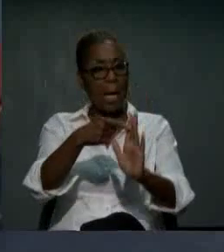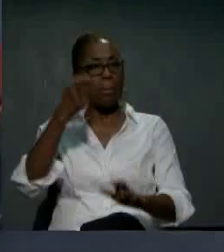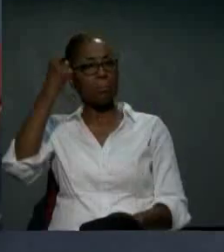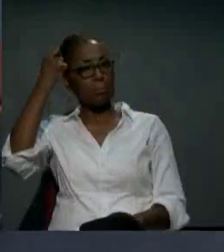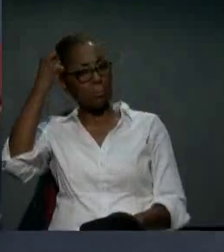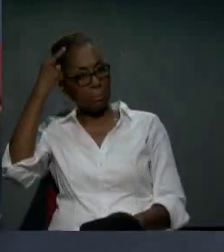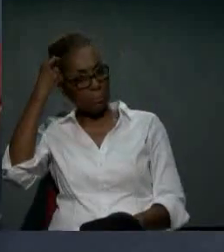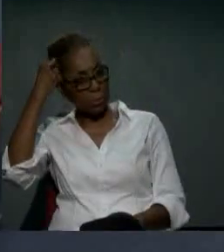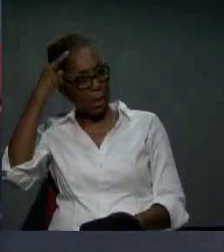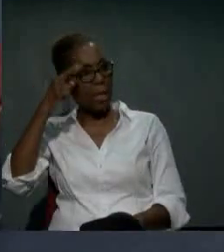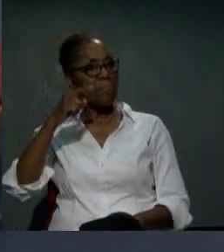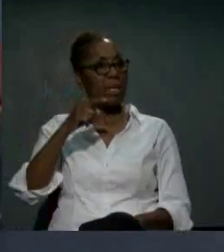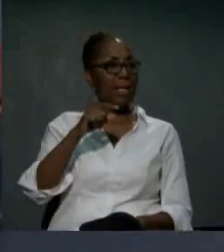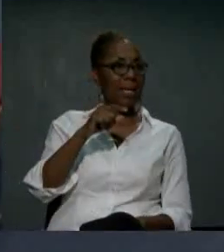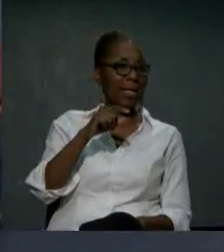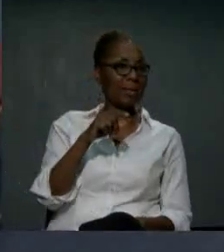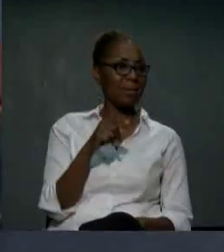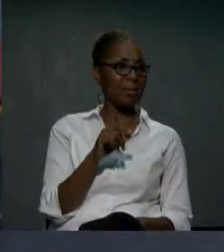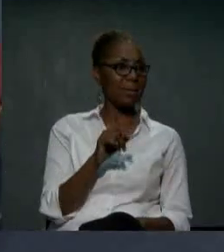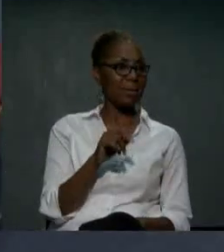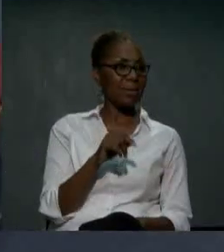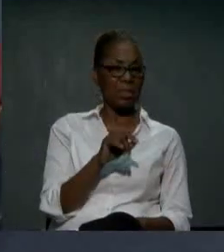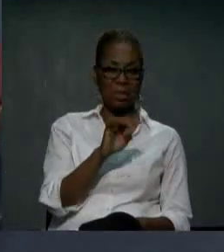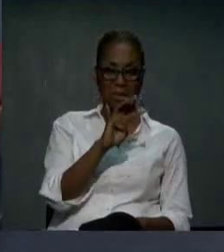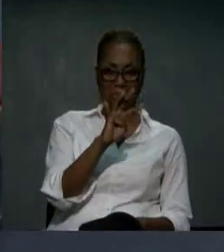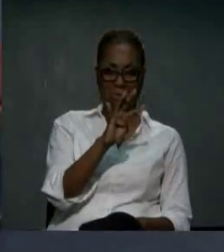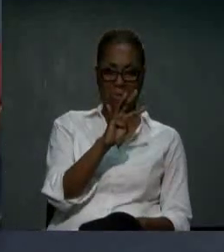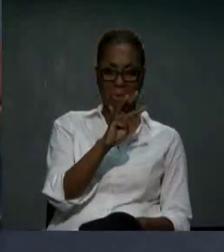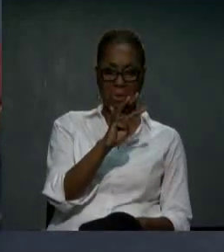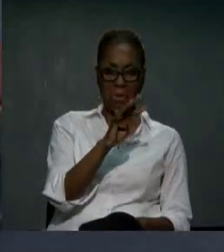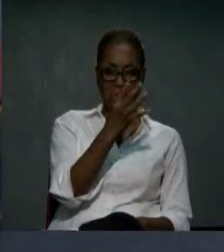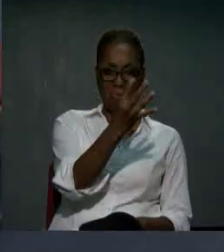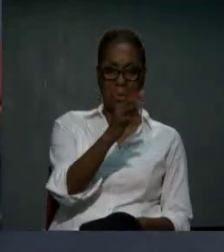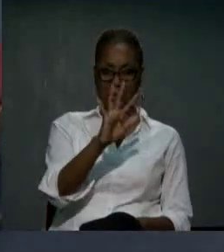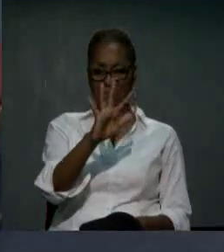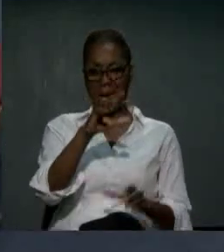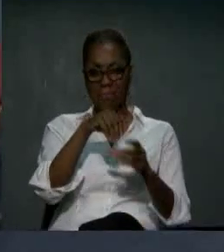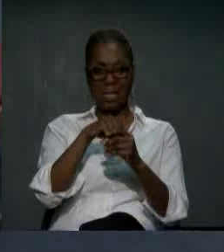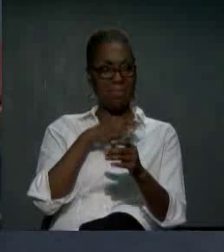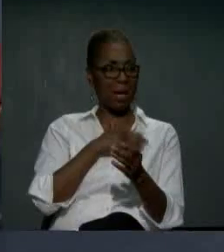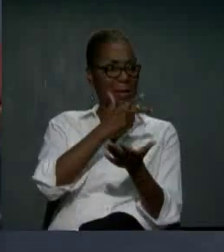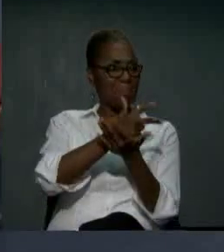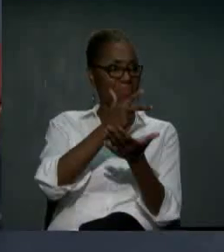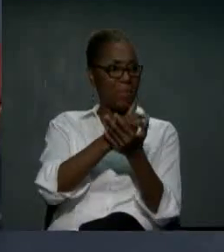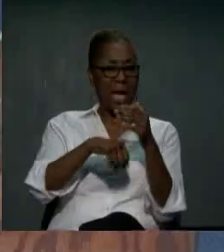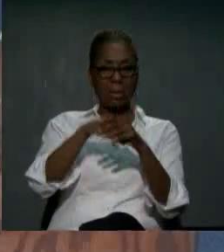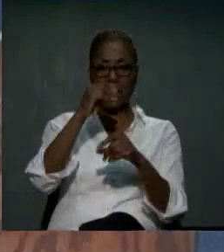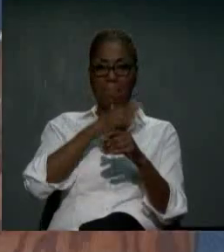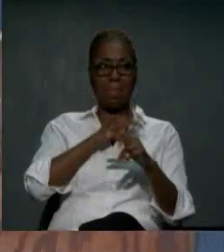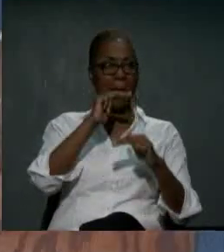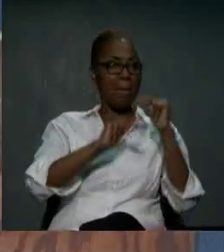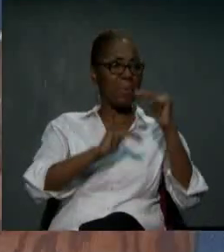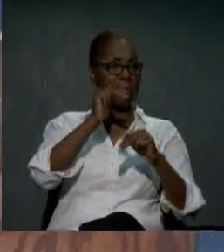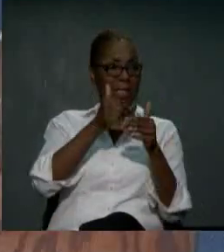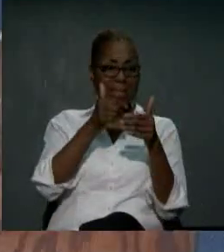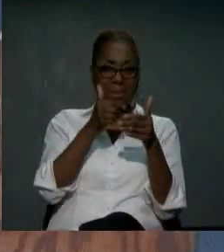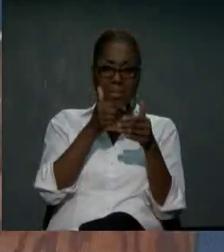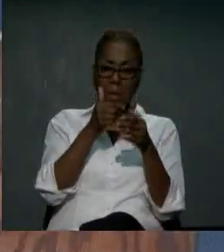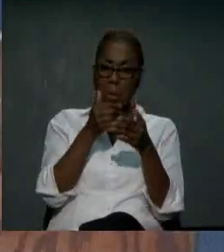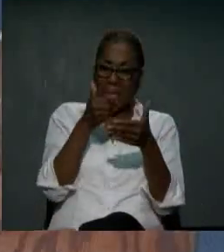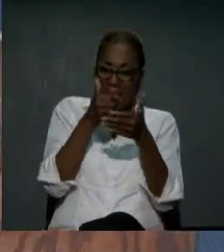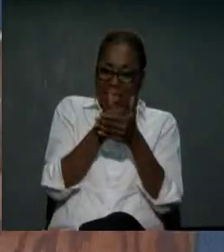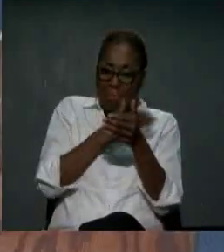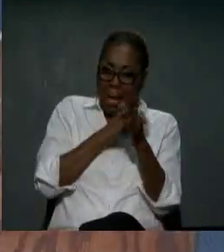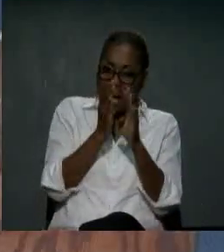Yeah. And not more like just 4 to 5 Yes. in my parking spot, not outside my building, just next to my door,